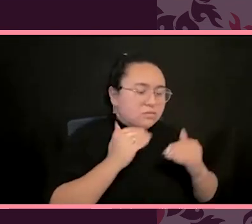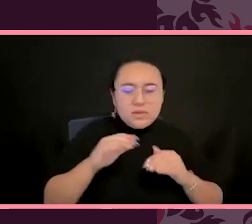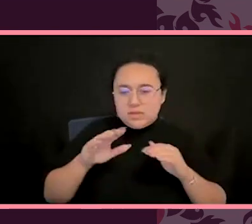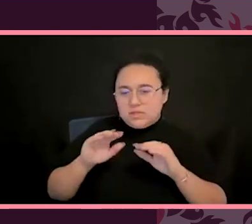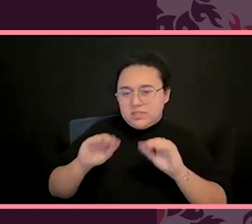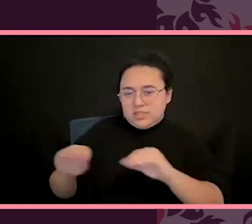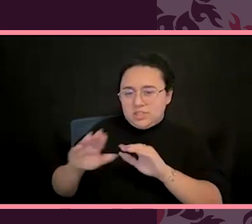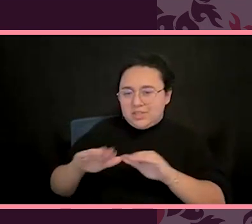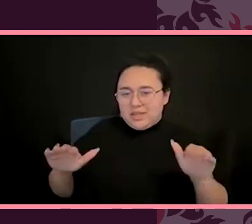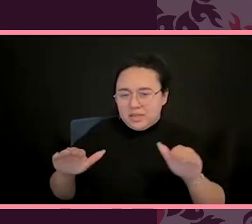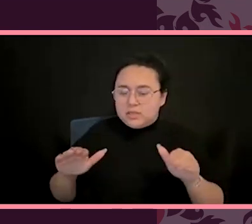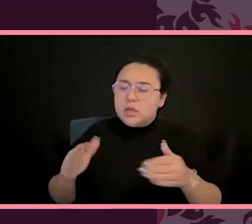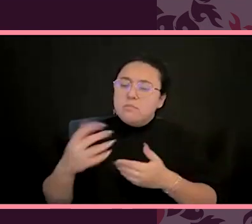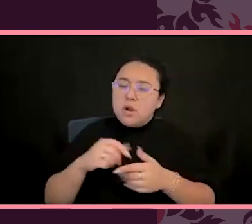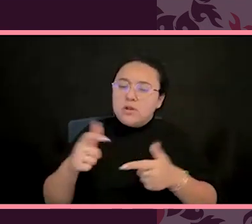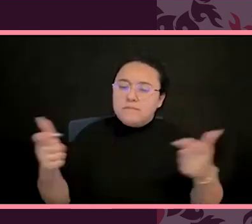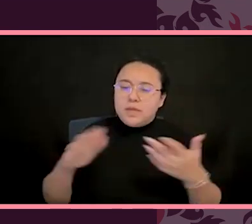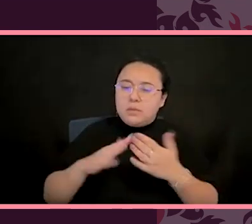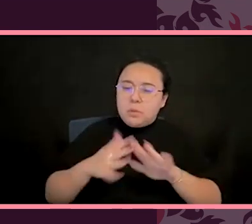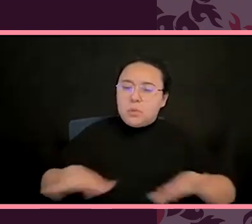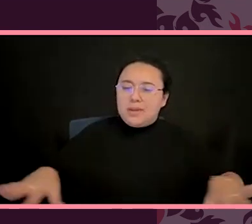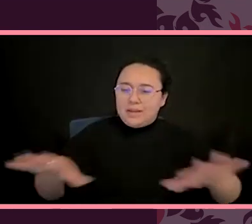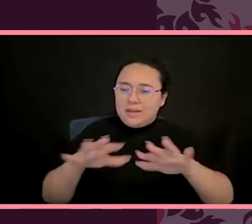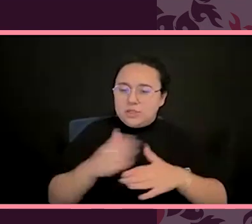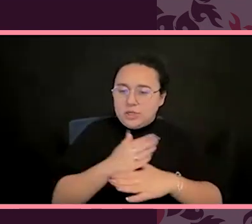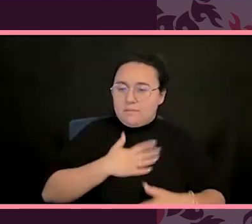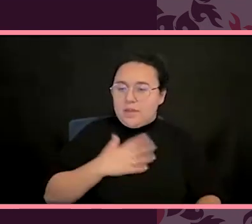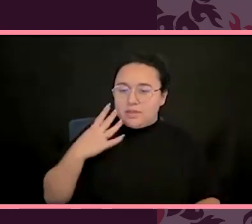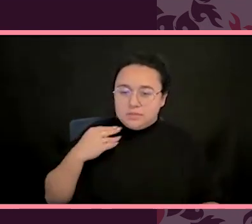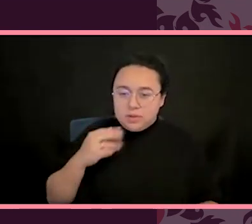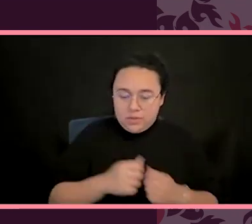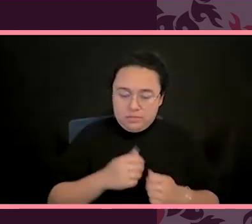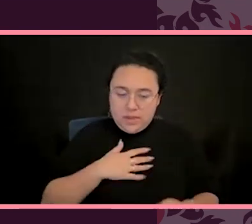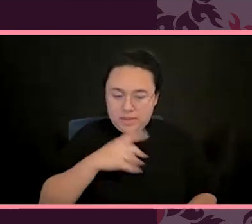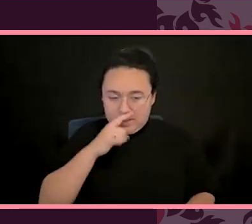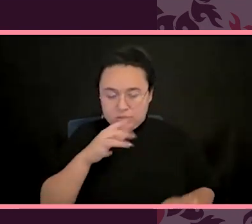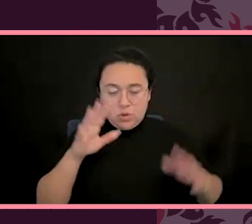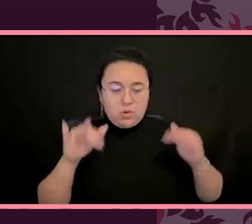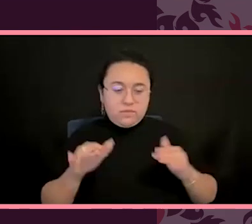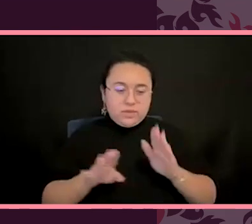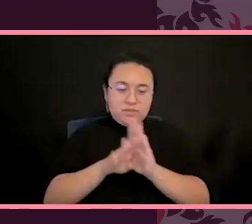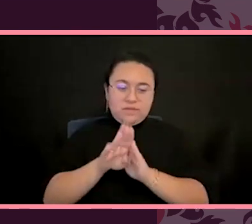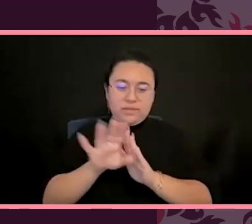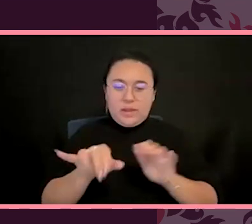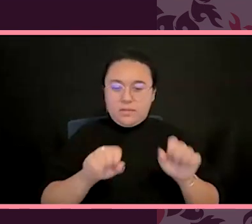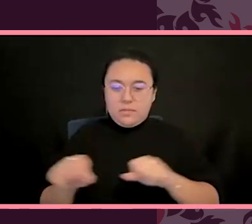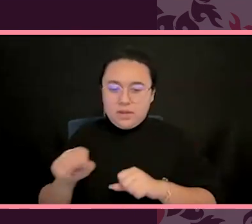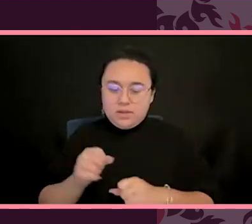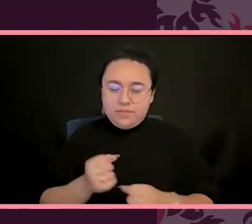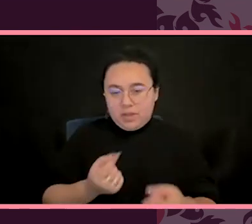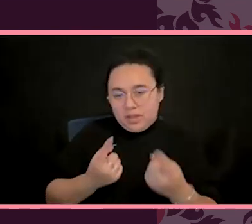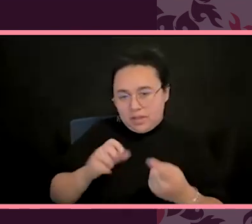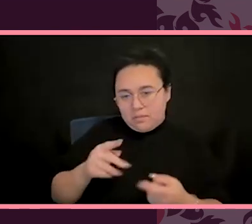larger community, and that sharing my experience with my kids, I hopefully is building that capacity and empathy for